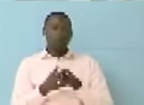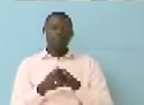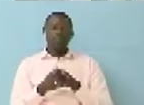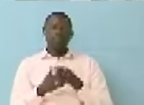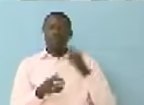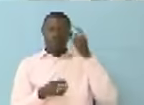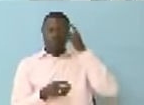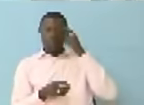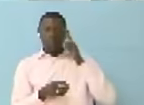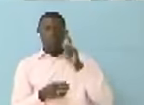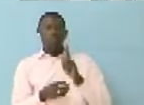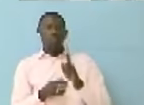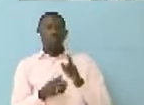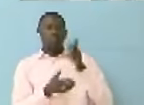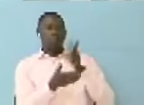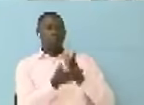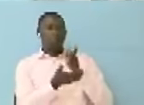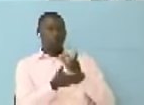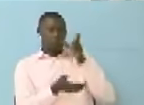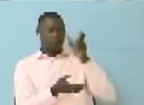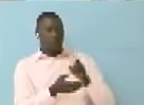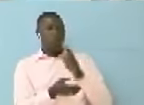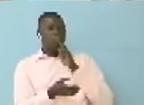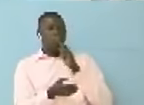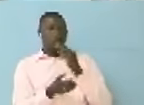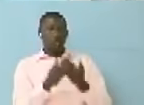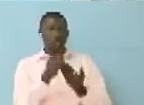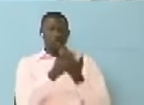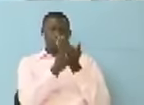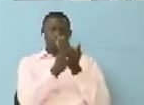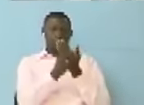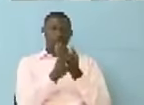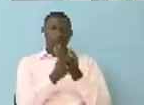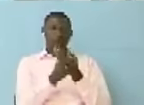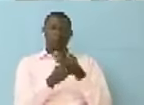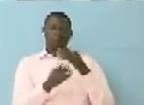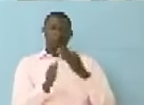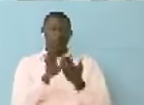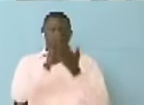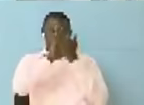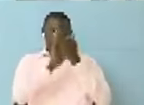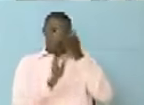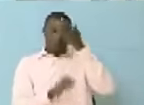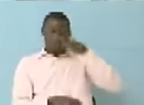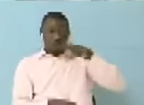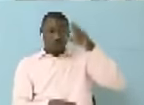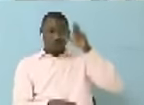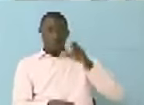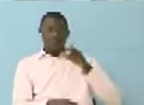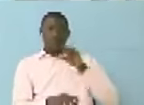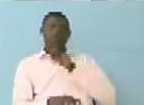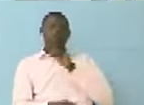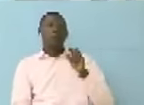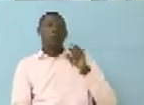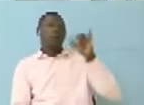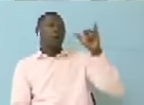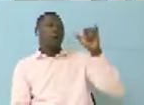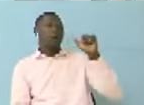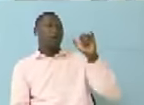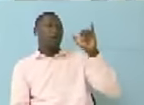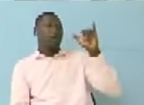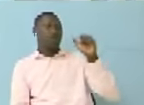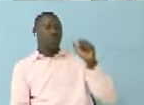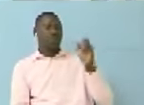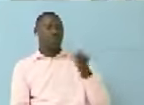na bundes who appeared before this commission Yaya Dabo said it na mi ra sedo lu kono men sita jang Yaya Dabo